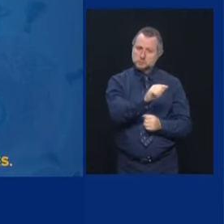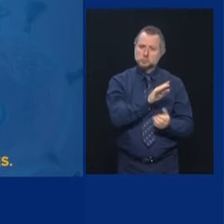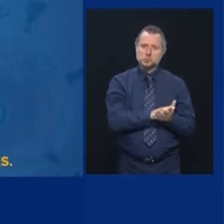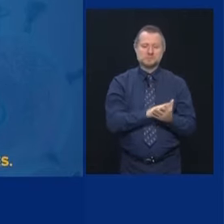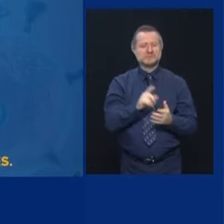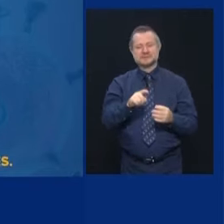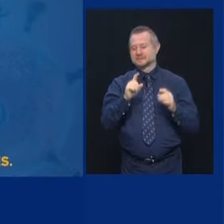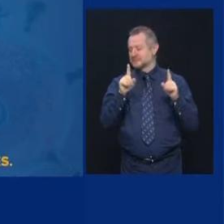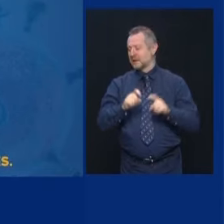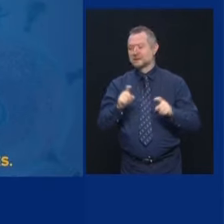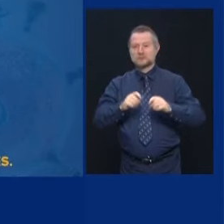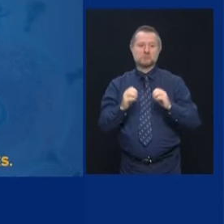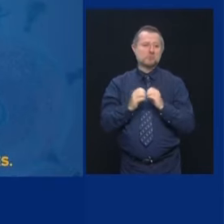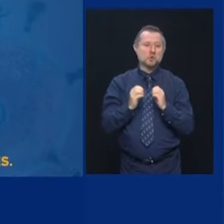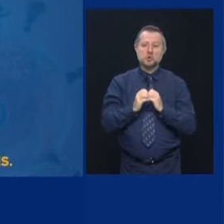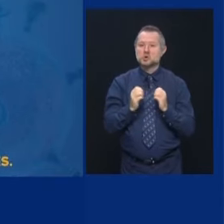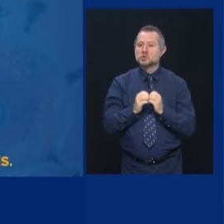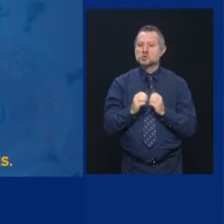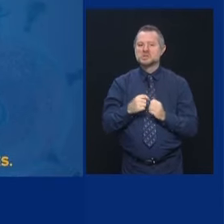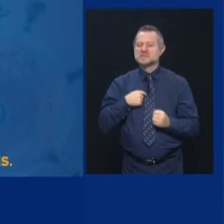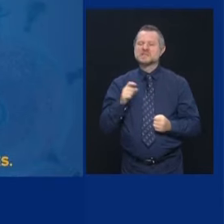That troubles me.